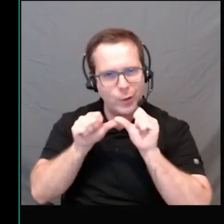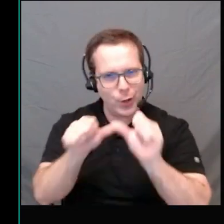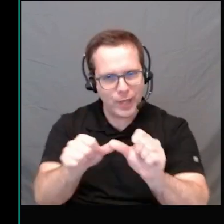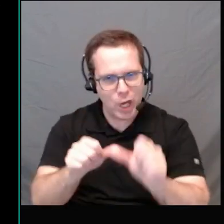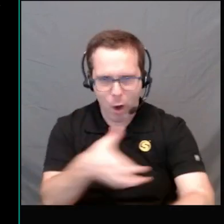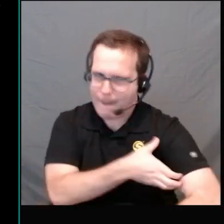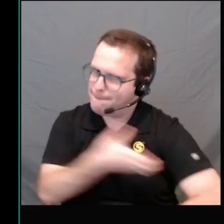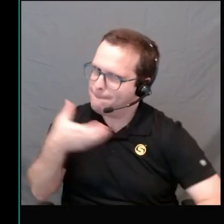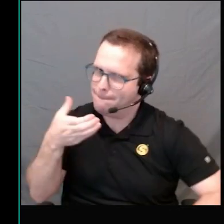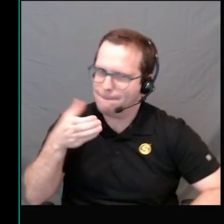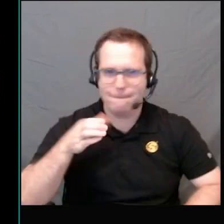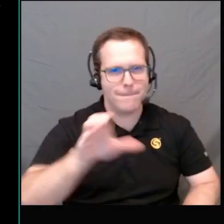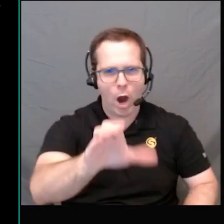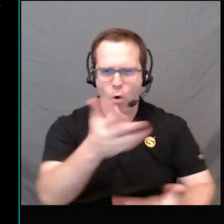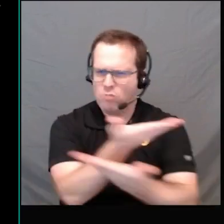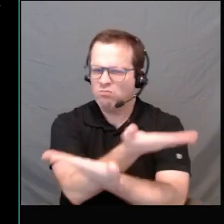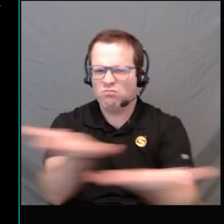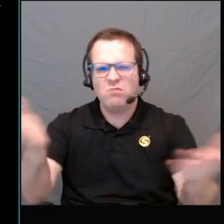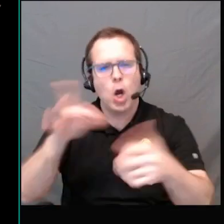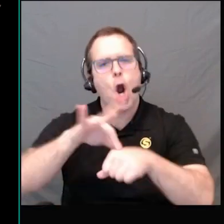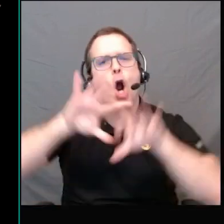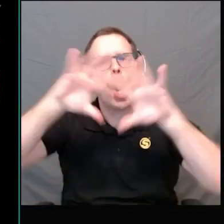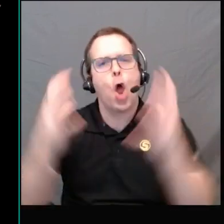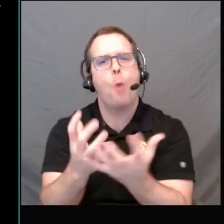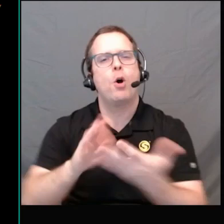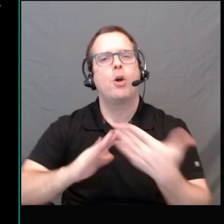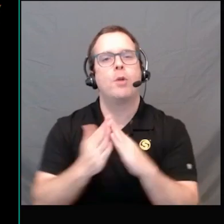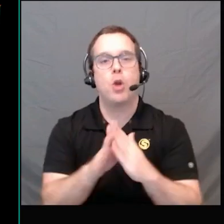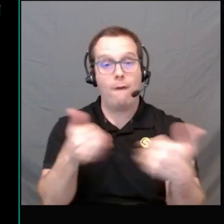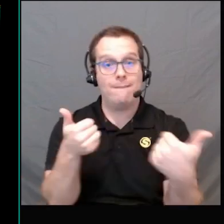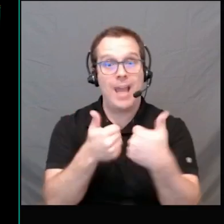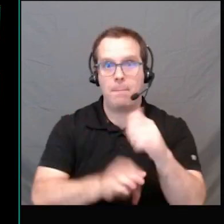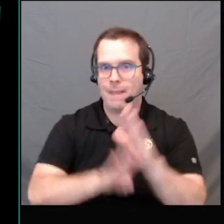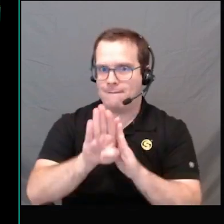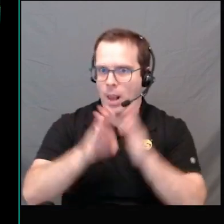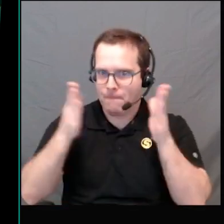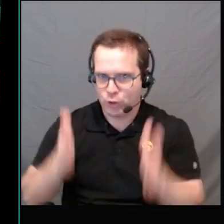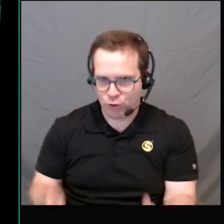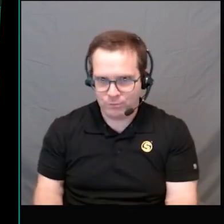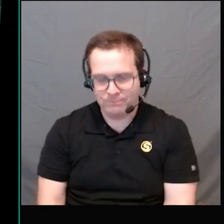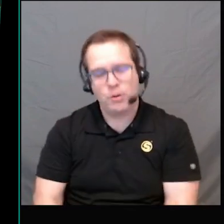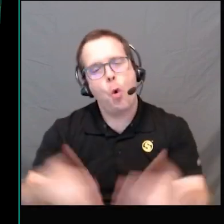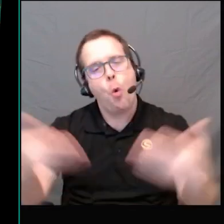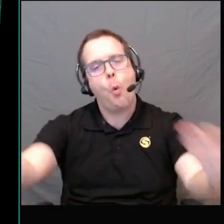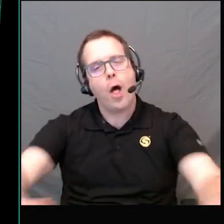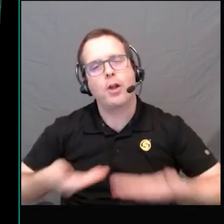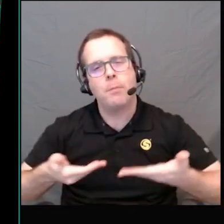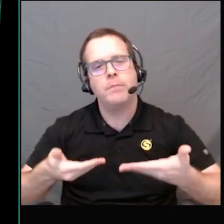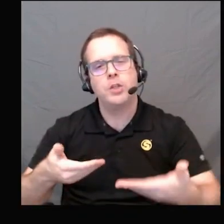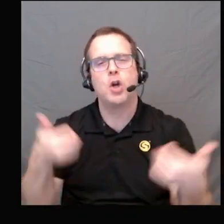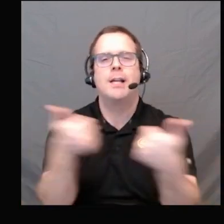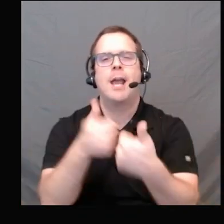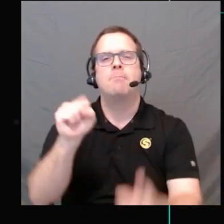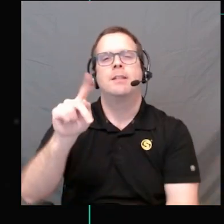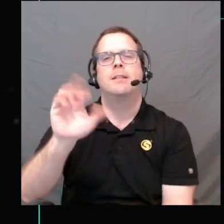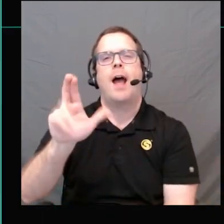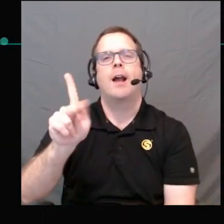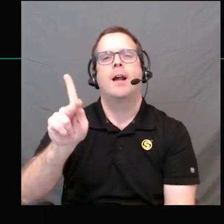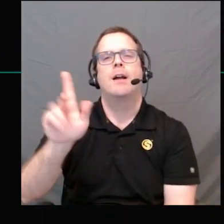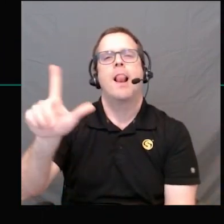empower the incredible global community of game developers. Welcome to GameStack Live.